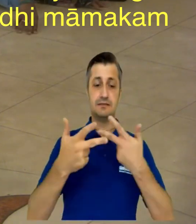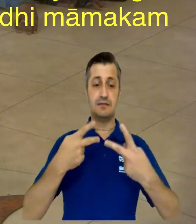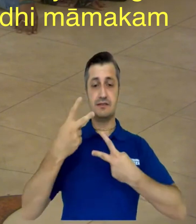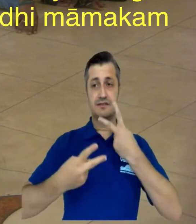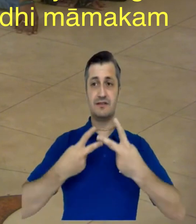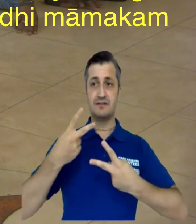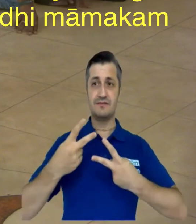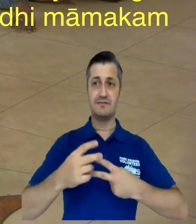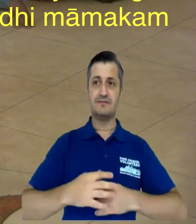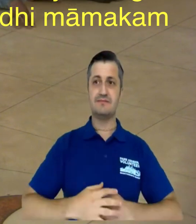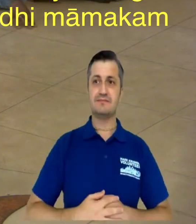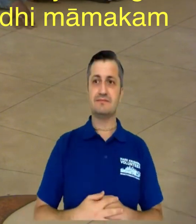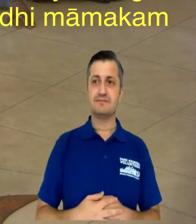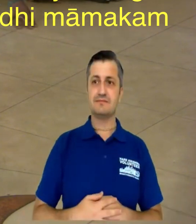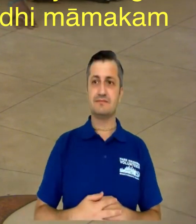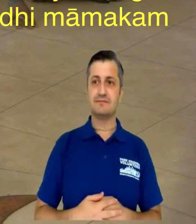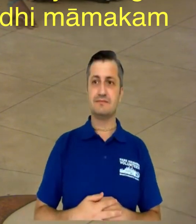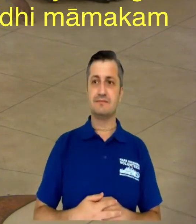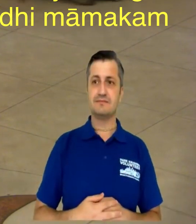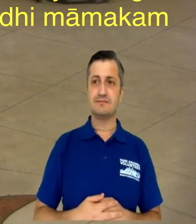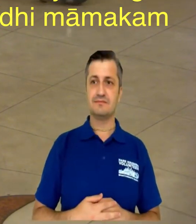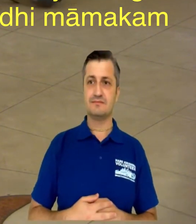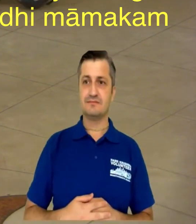Yadidityagatam tejo